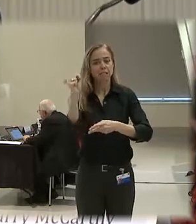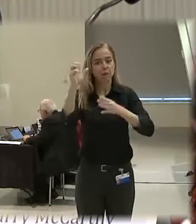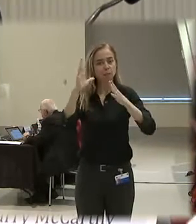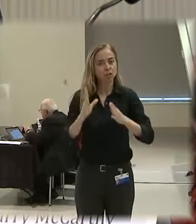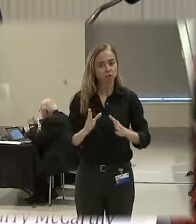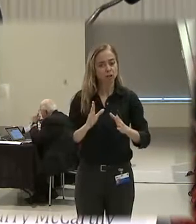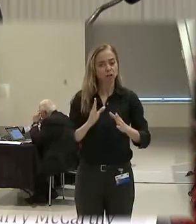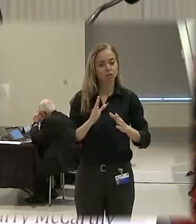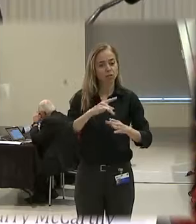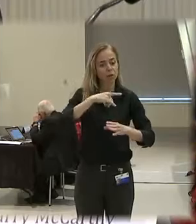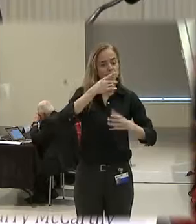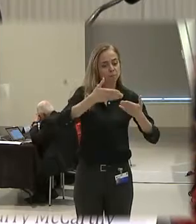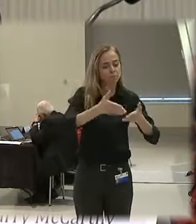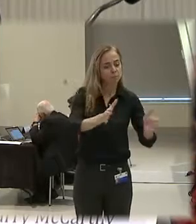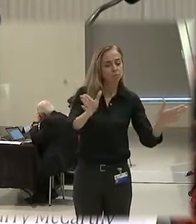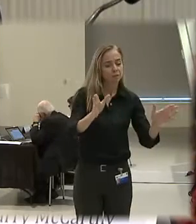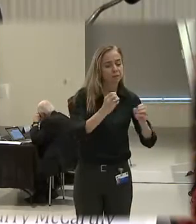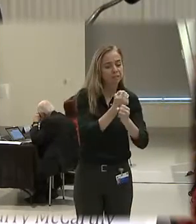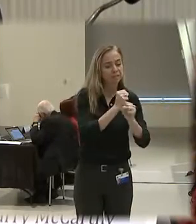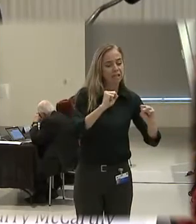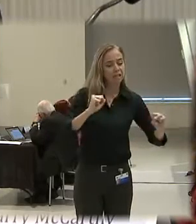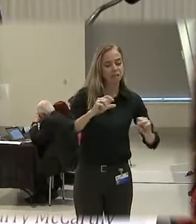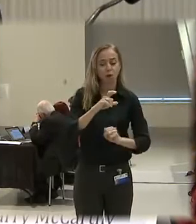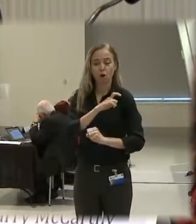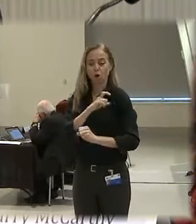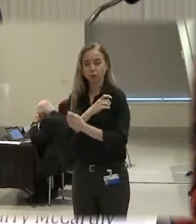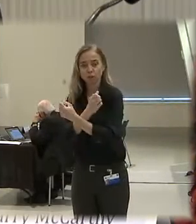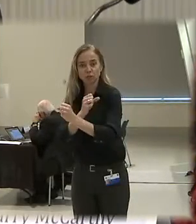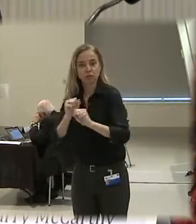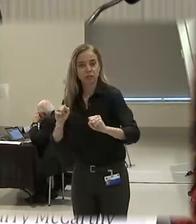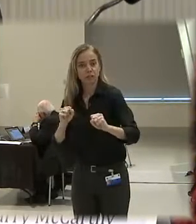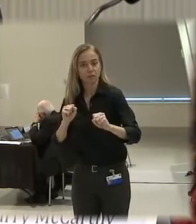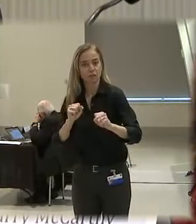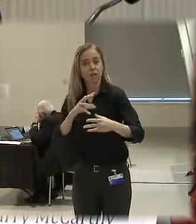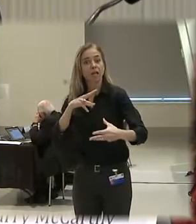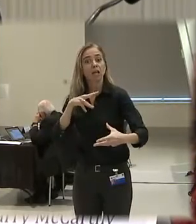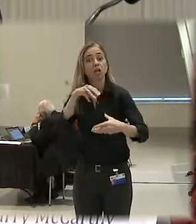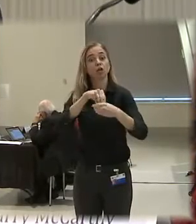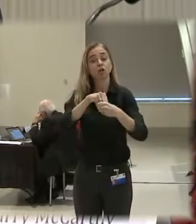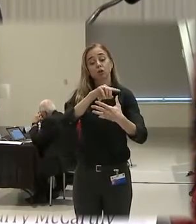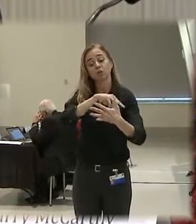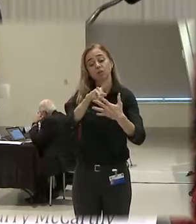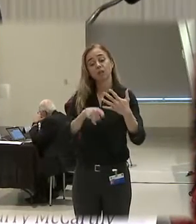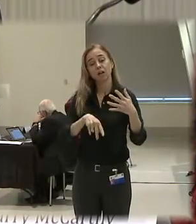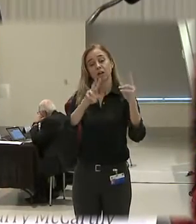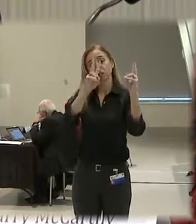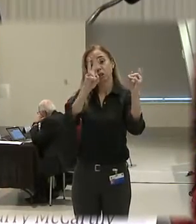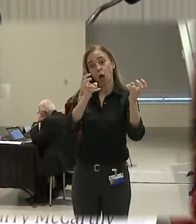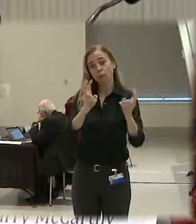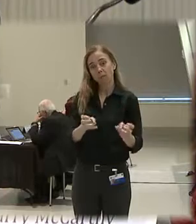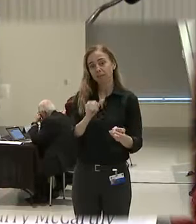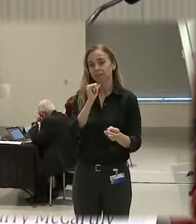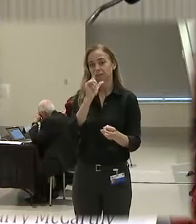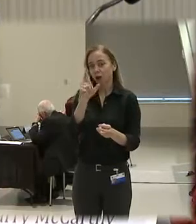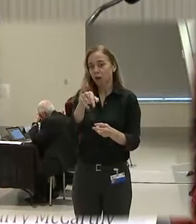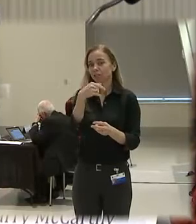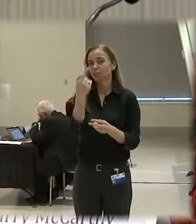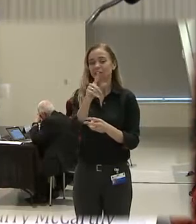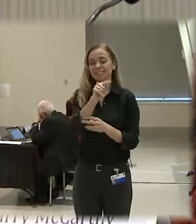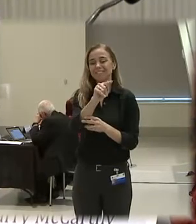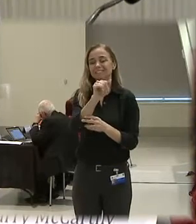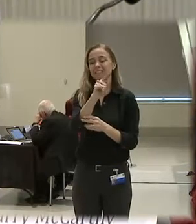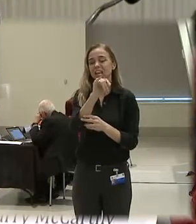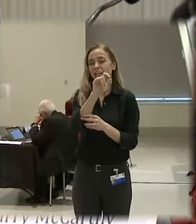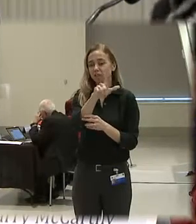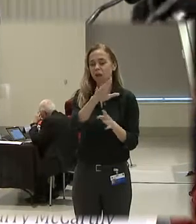and officers safe. That training included various topics, not only tactical topics, but command